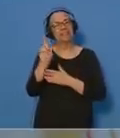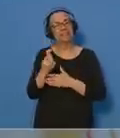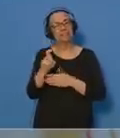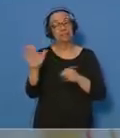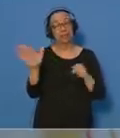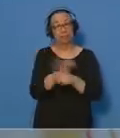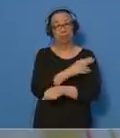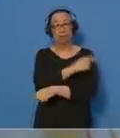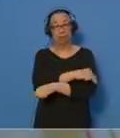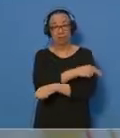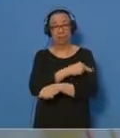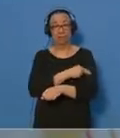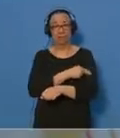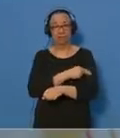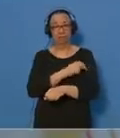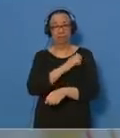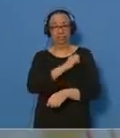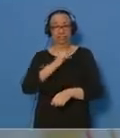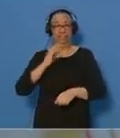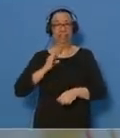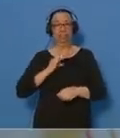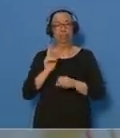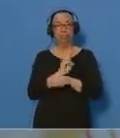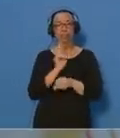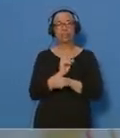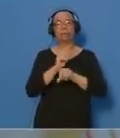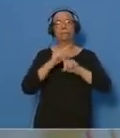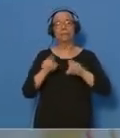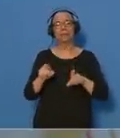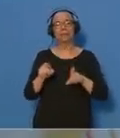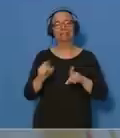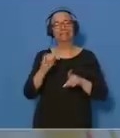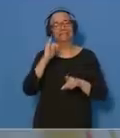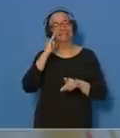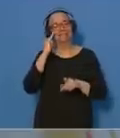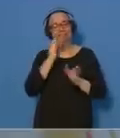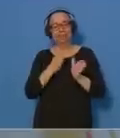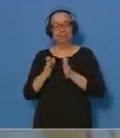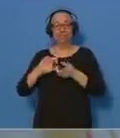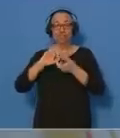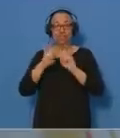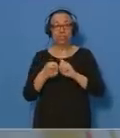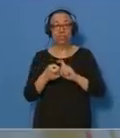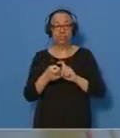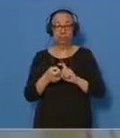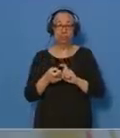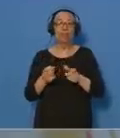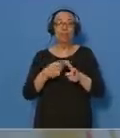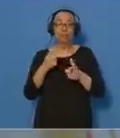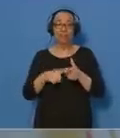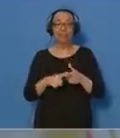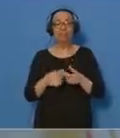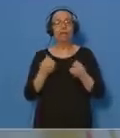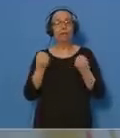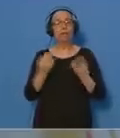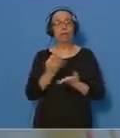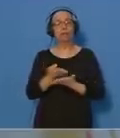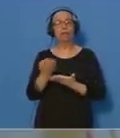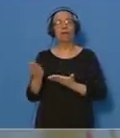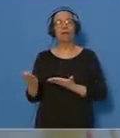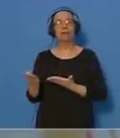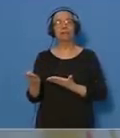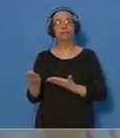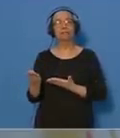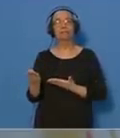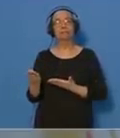entire hospital staff to be utilizing them. However, if the circumstances change, then there will be a need. There are quite a lot of supplies that are